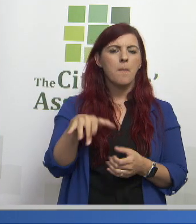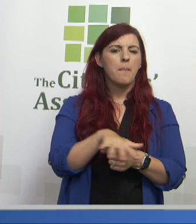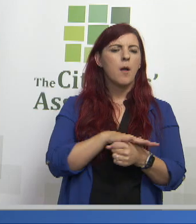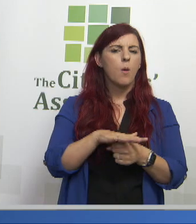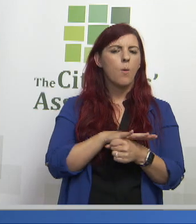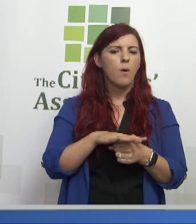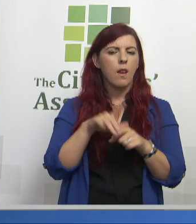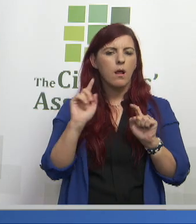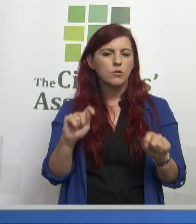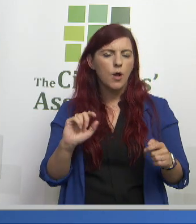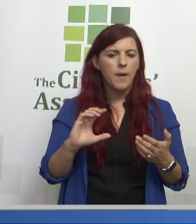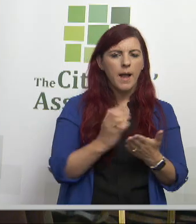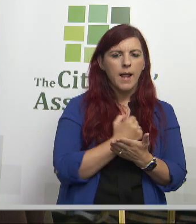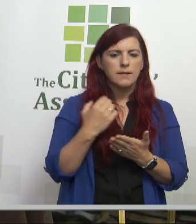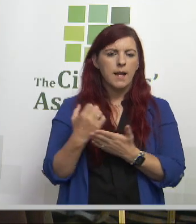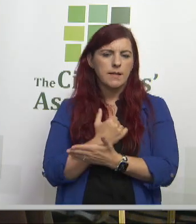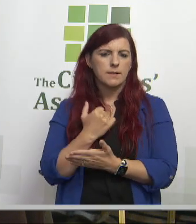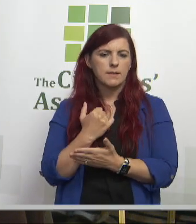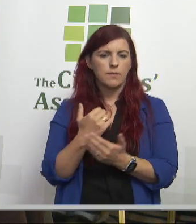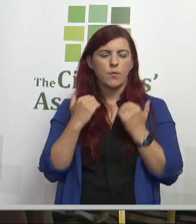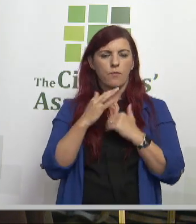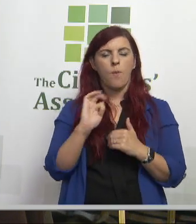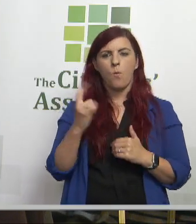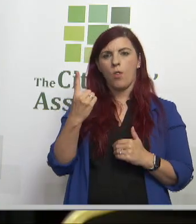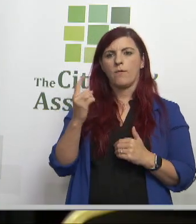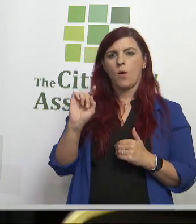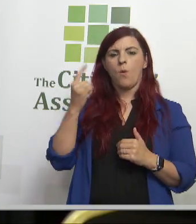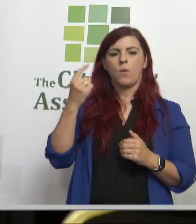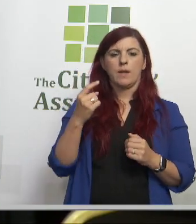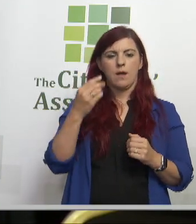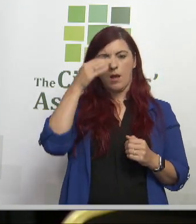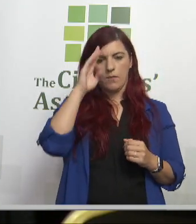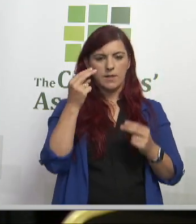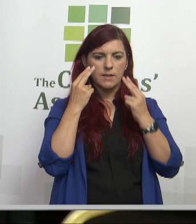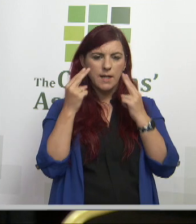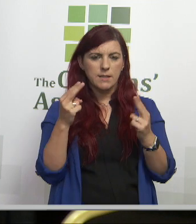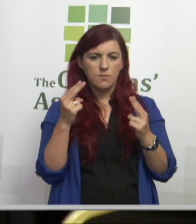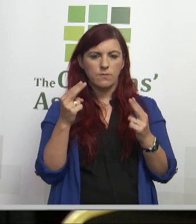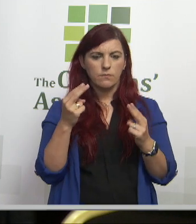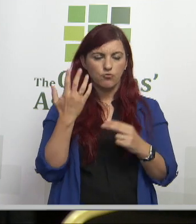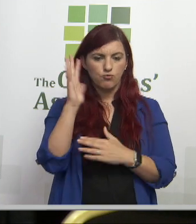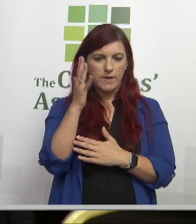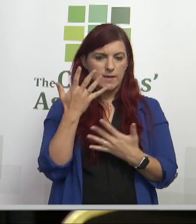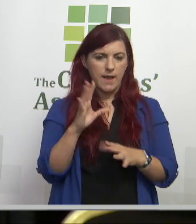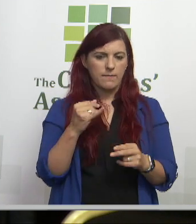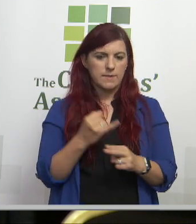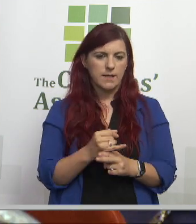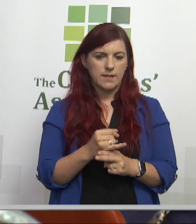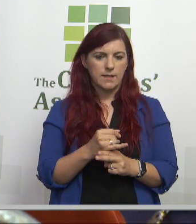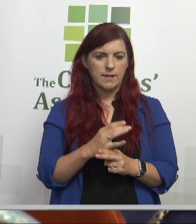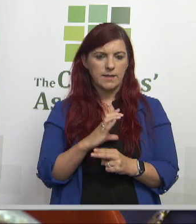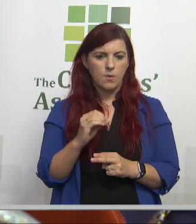trust collecting seed from one of the only Irish native white beam trees left in County Monaghan. So look for the